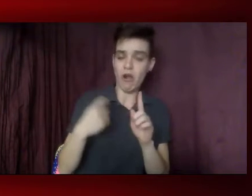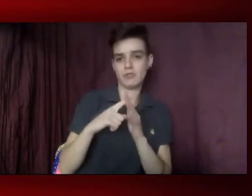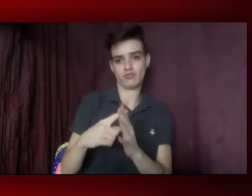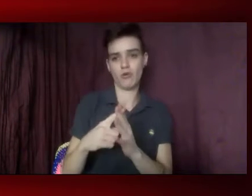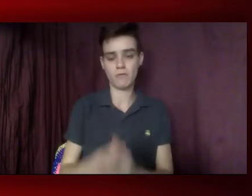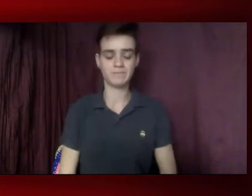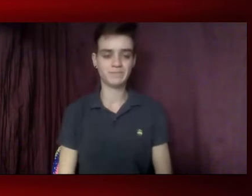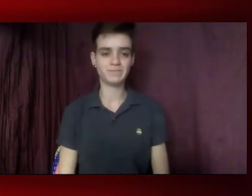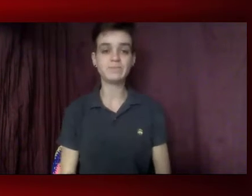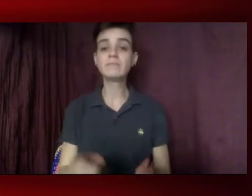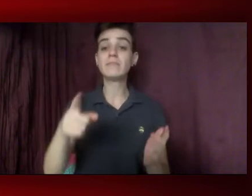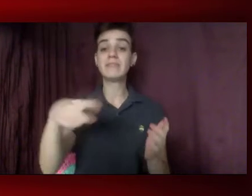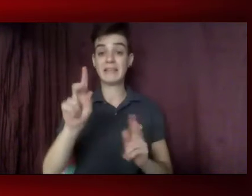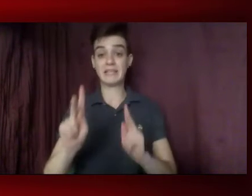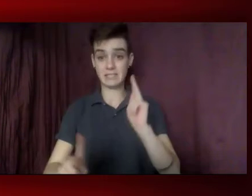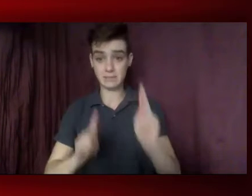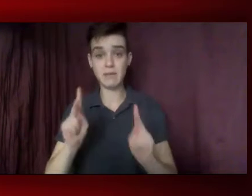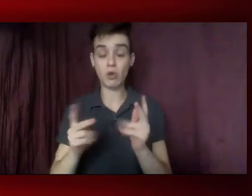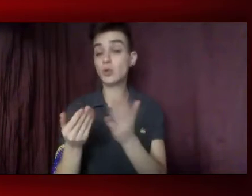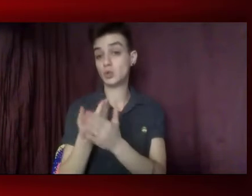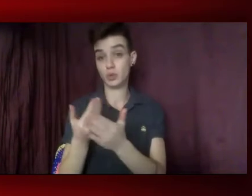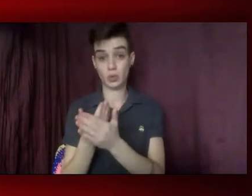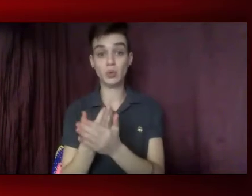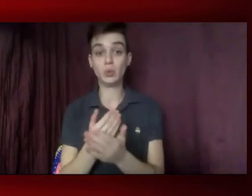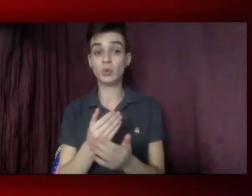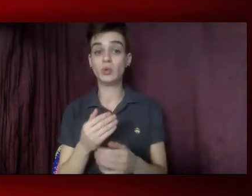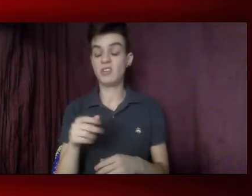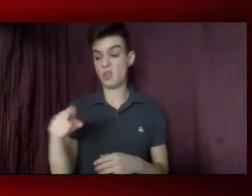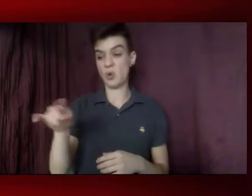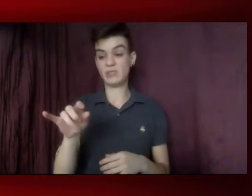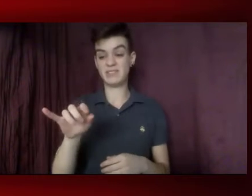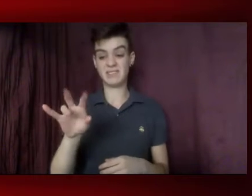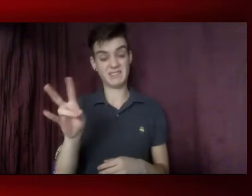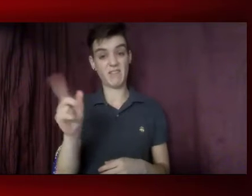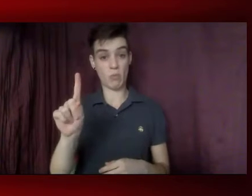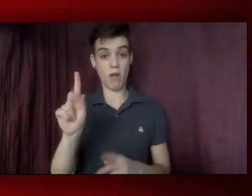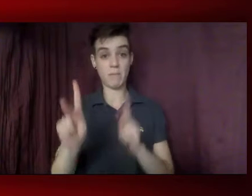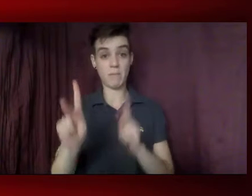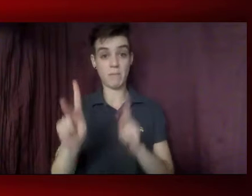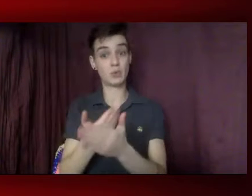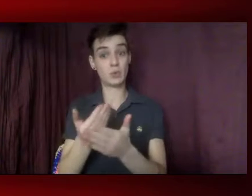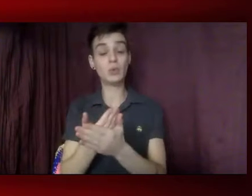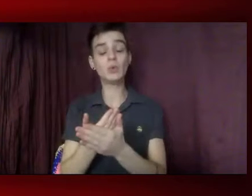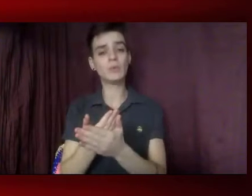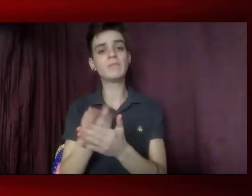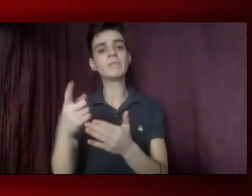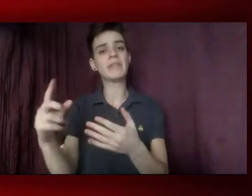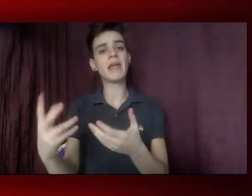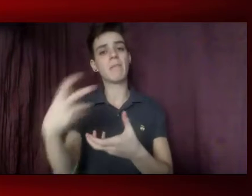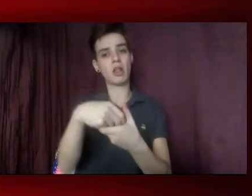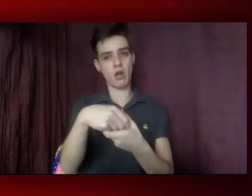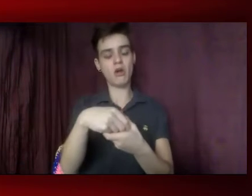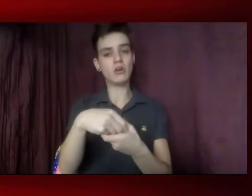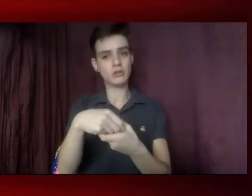These folks belong, the new members of Congress, these 71 folks belong to the groups who are patient and